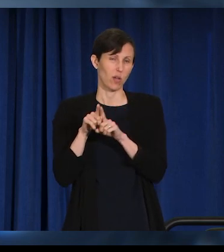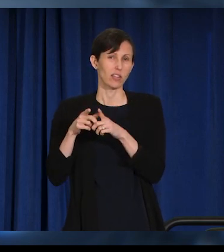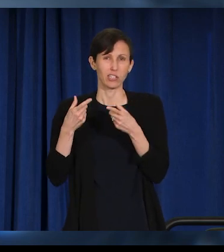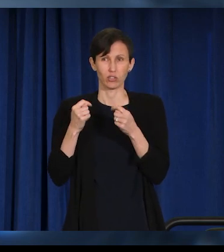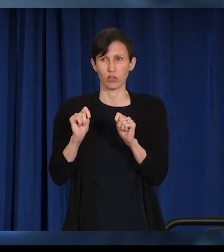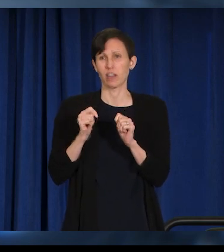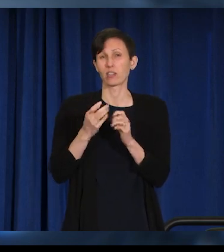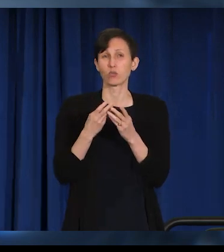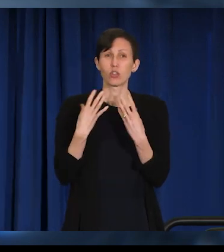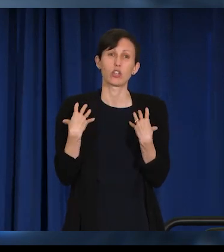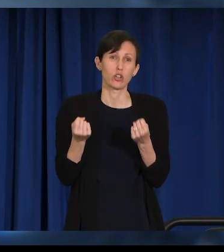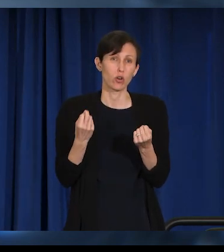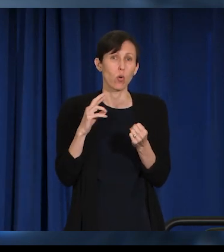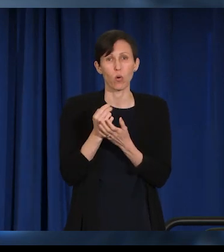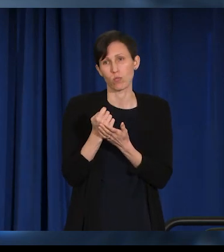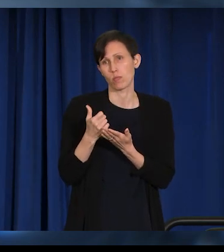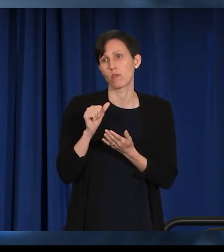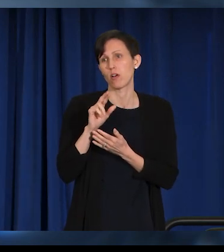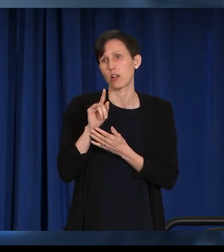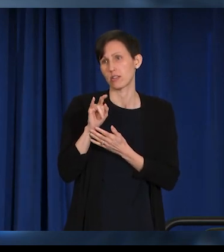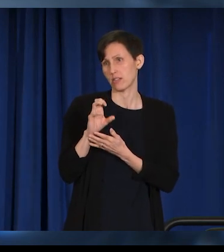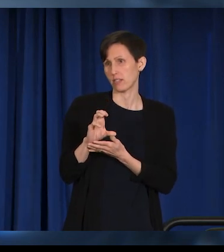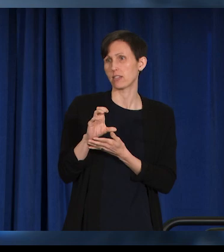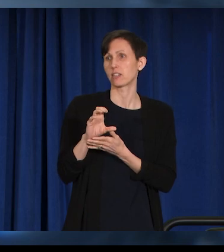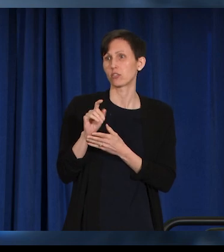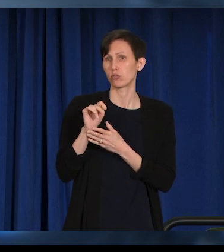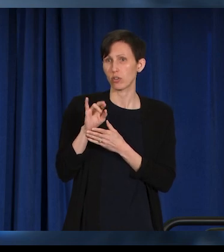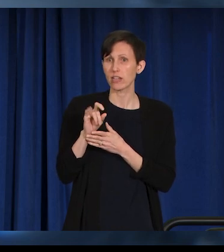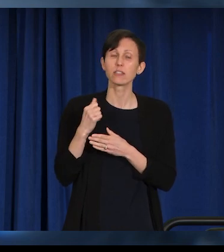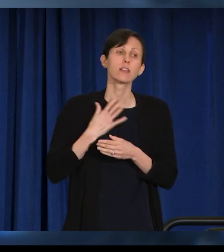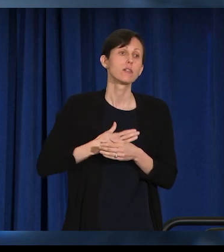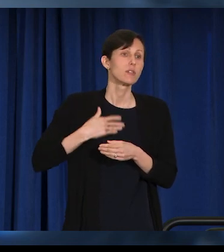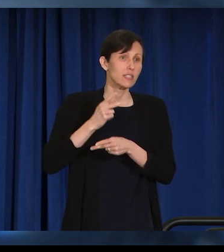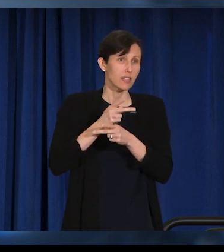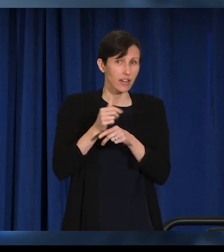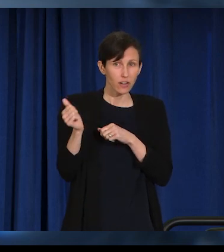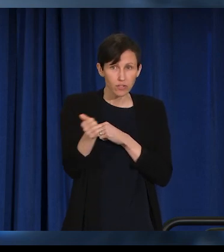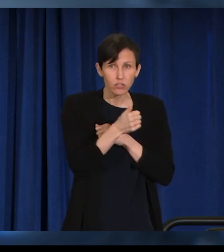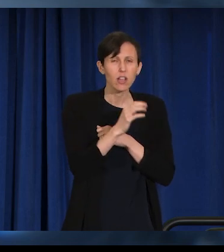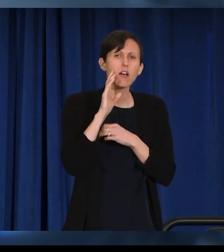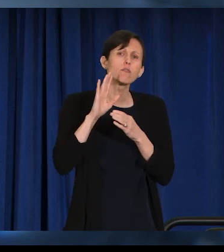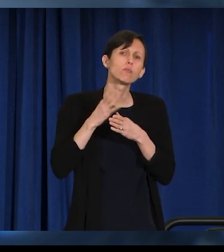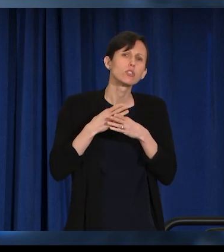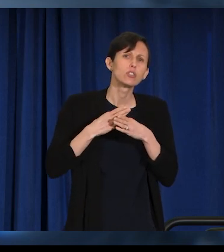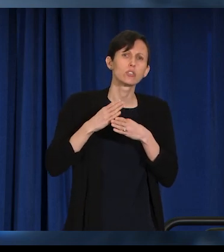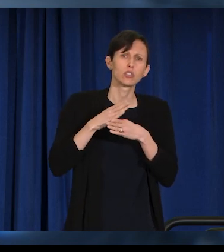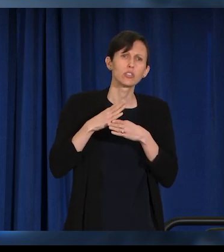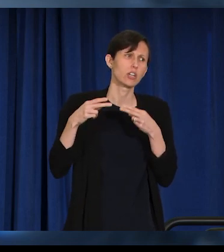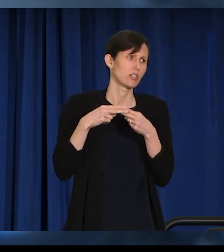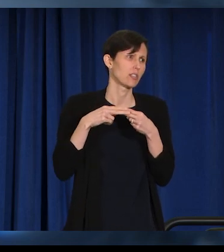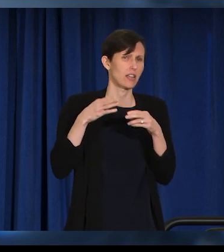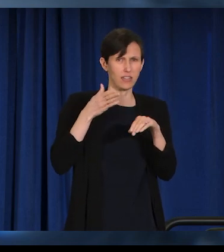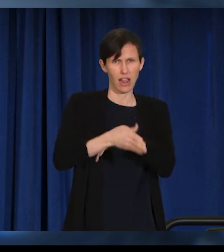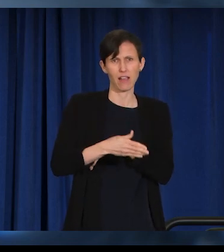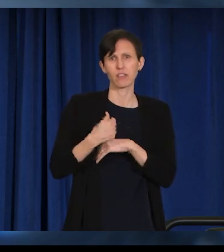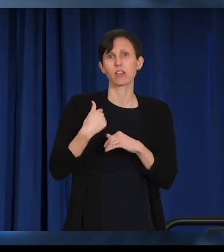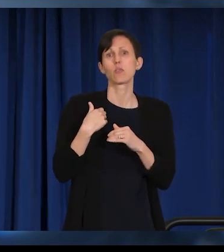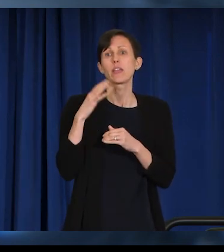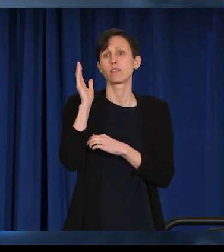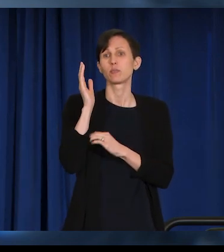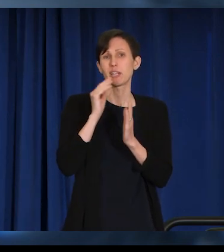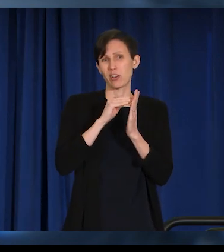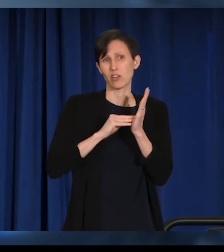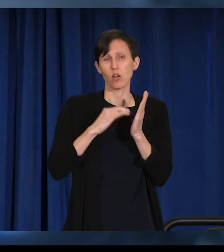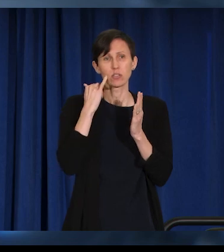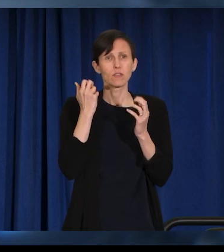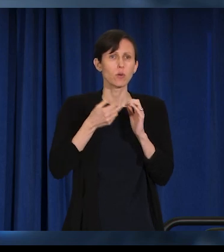autistic traits. So please take care of yourself during this time. We will be sharing slides afterwards, and we do have speaker notes included with those if you want to